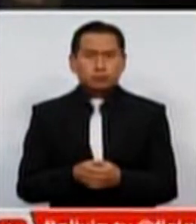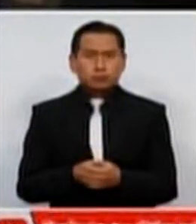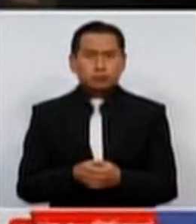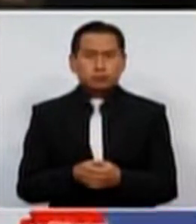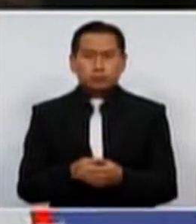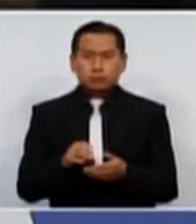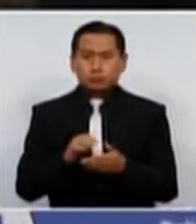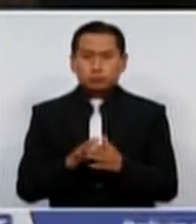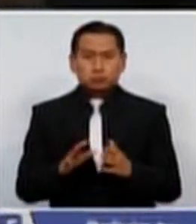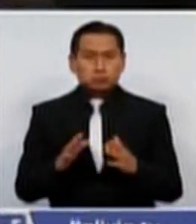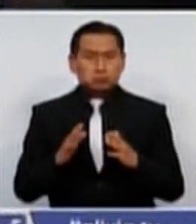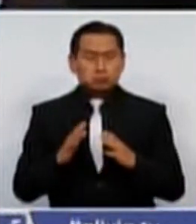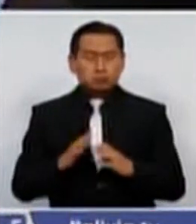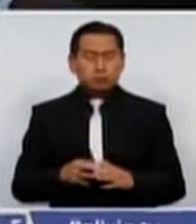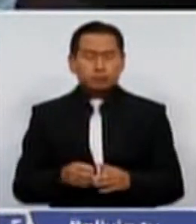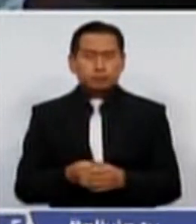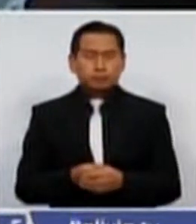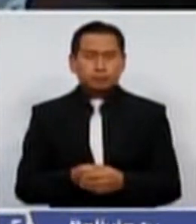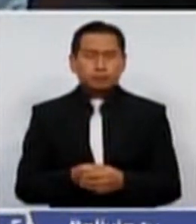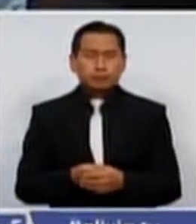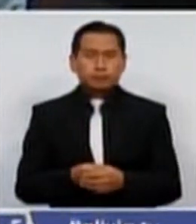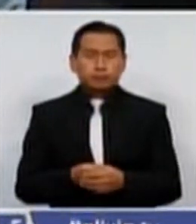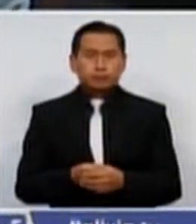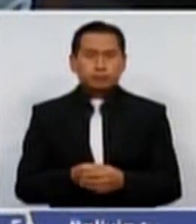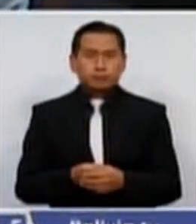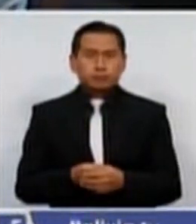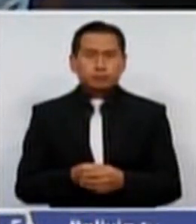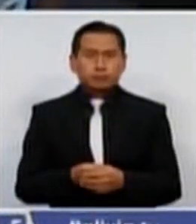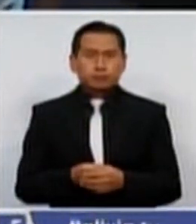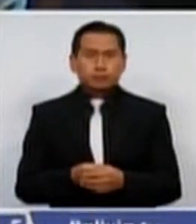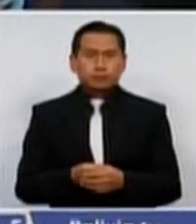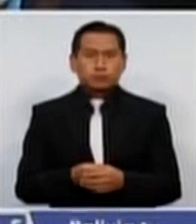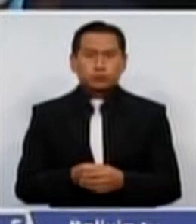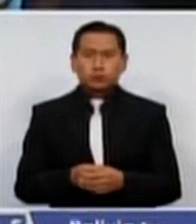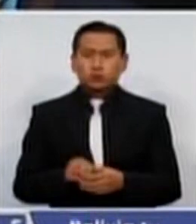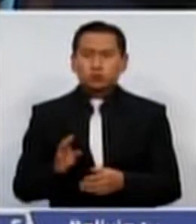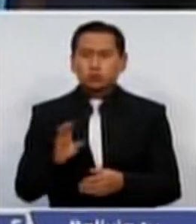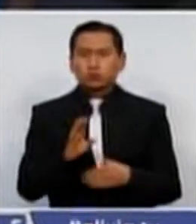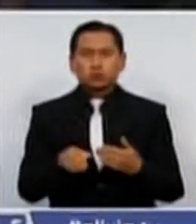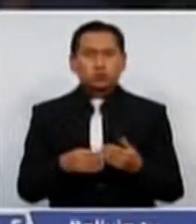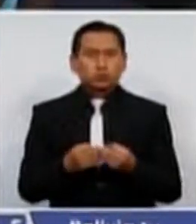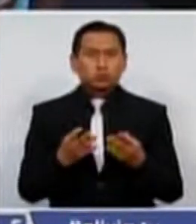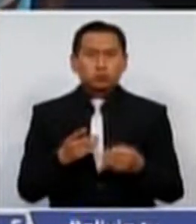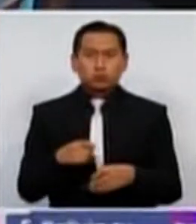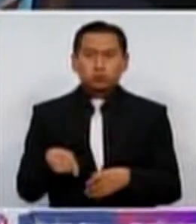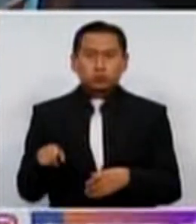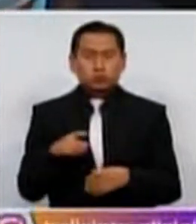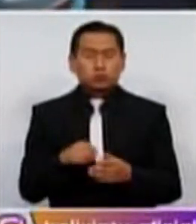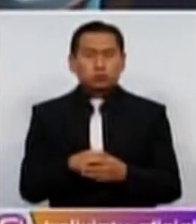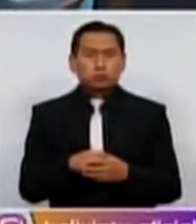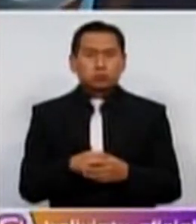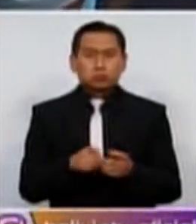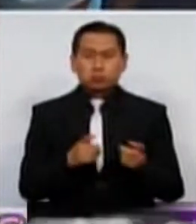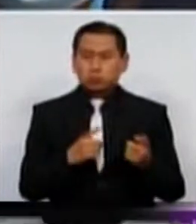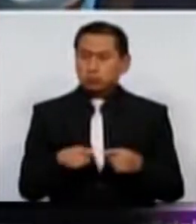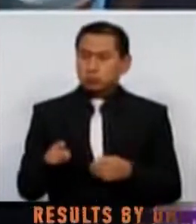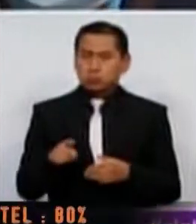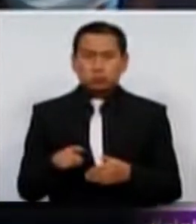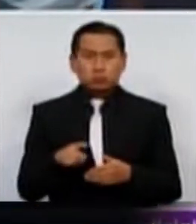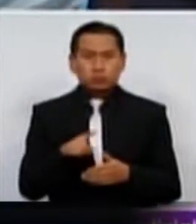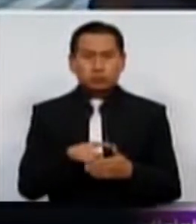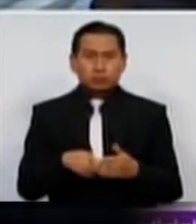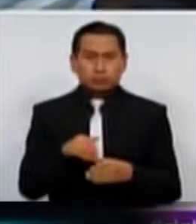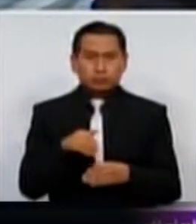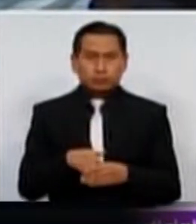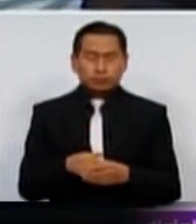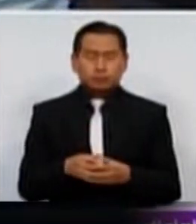do has been a Pacific Day in which most of the Bolivian people have gone to the